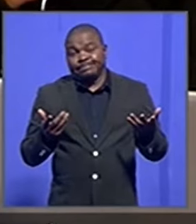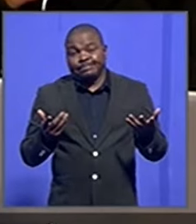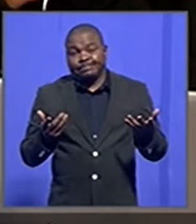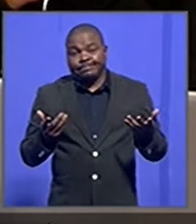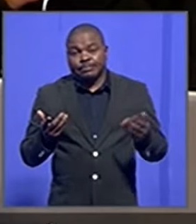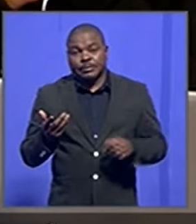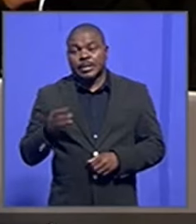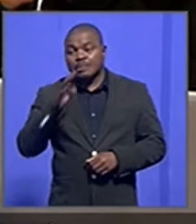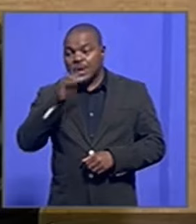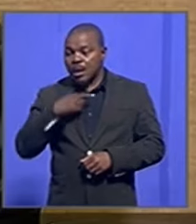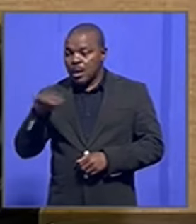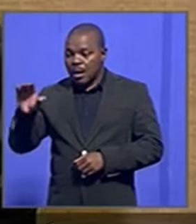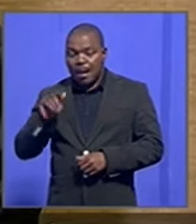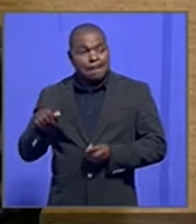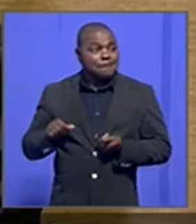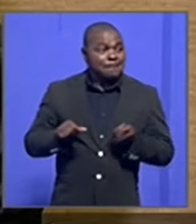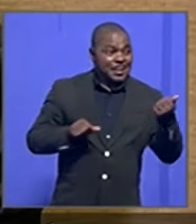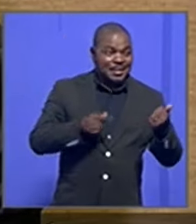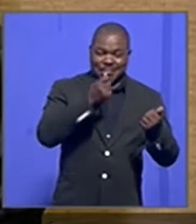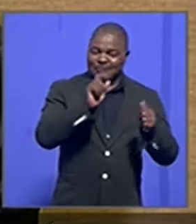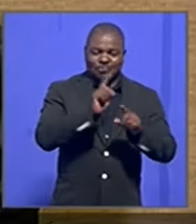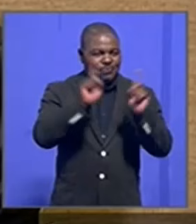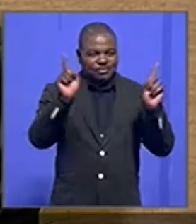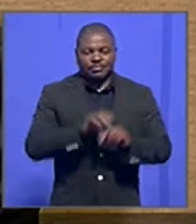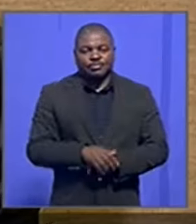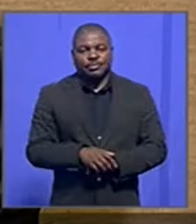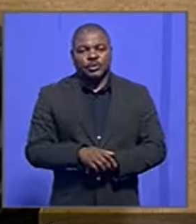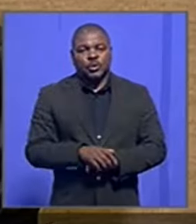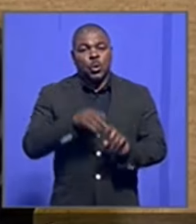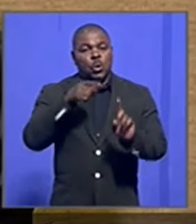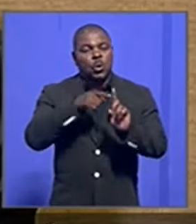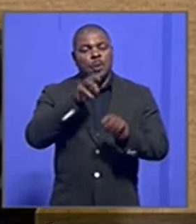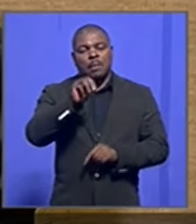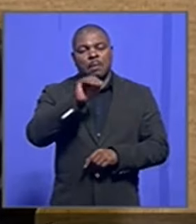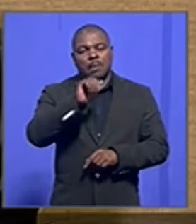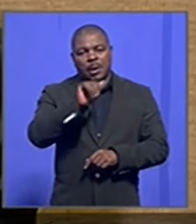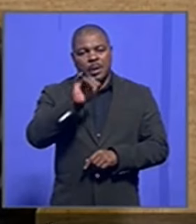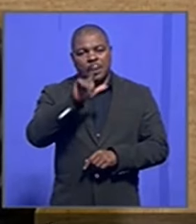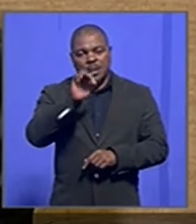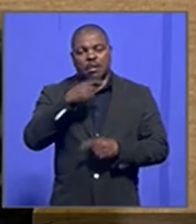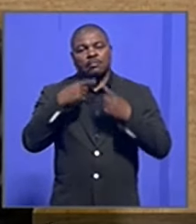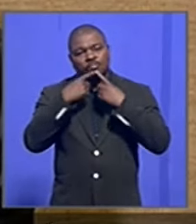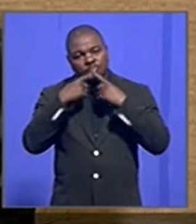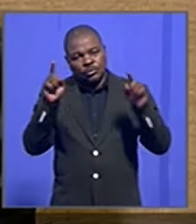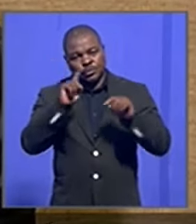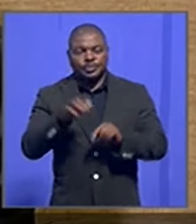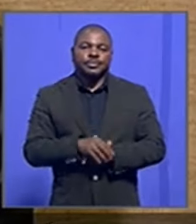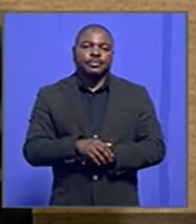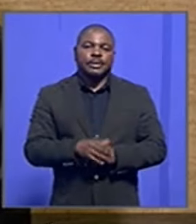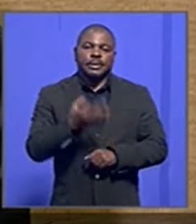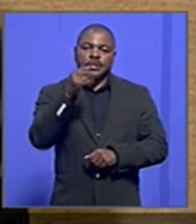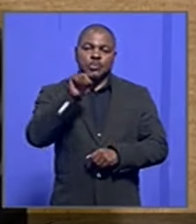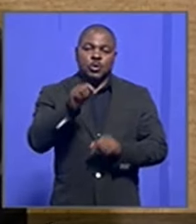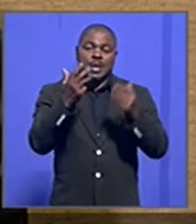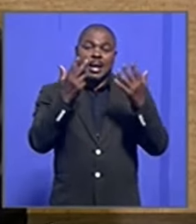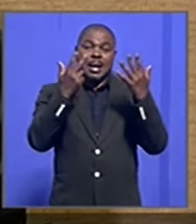they will not be paid back. Maile o buile seno fa a ne a dira kitsiso ya go duelwa ga diranta di le dibilione di le 3.8 go